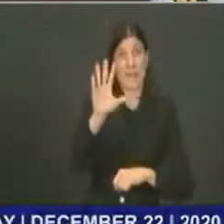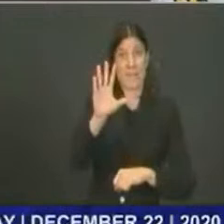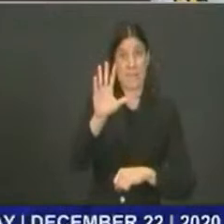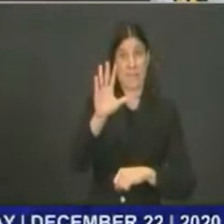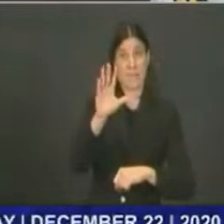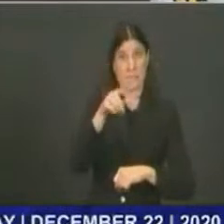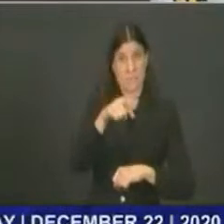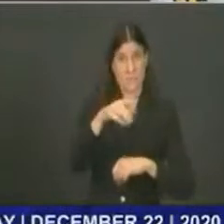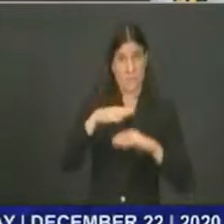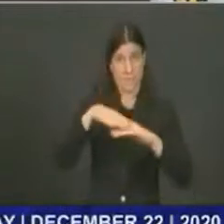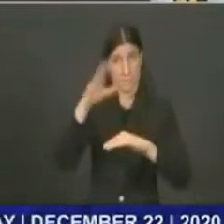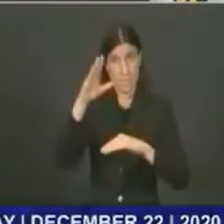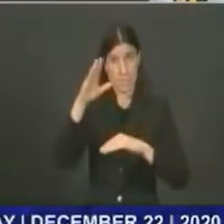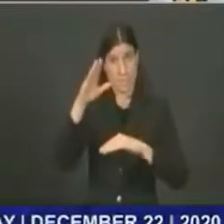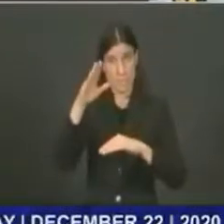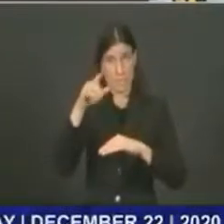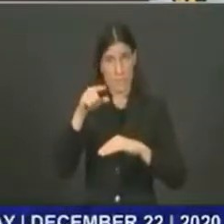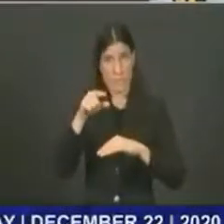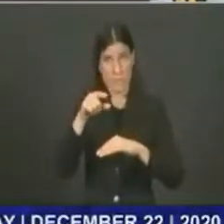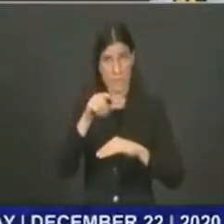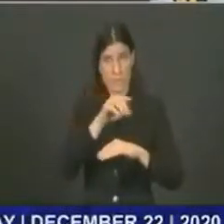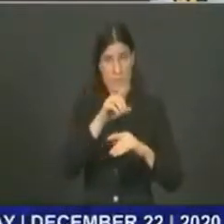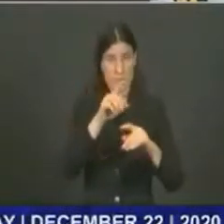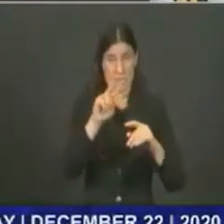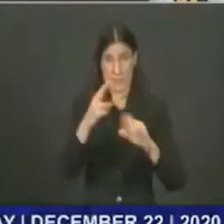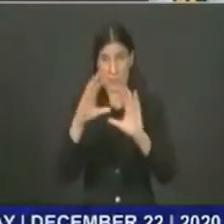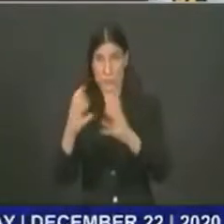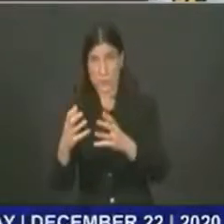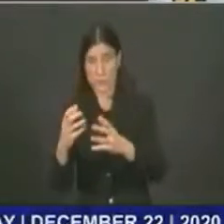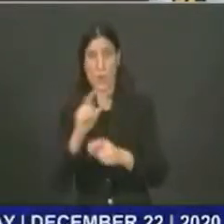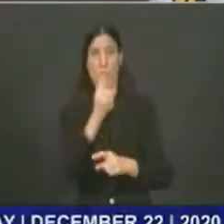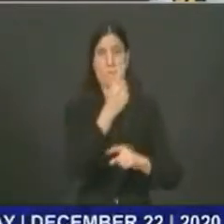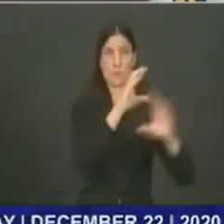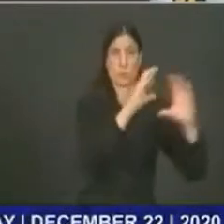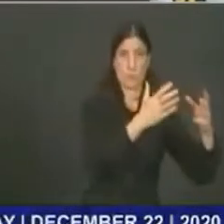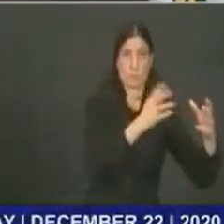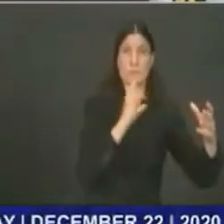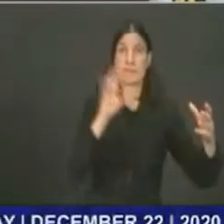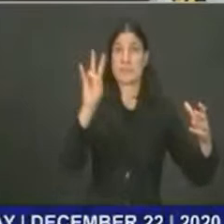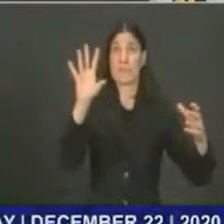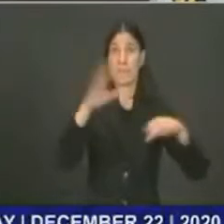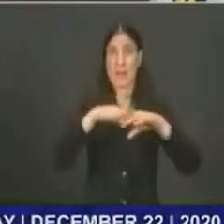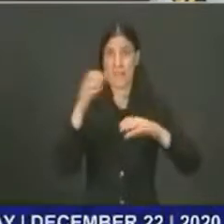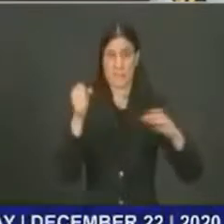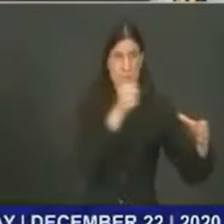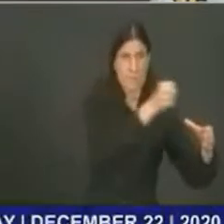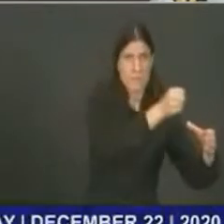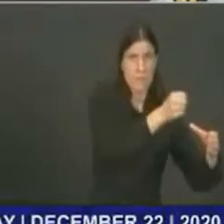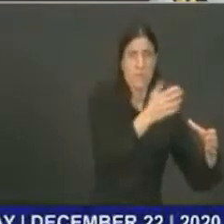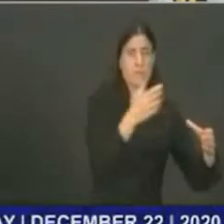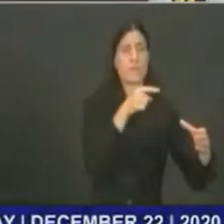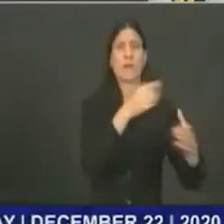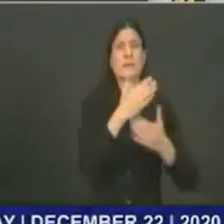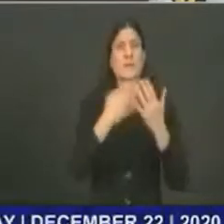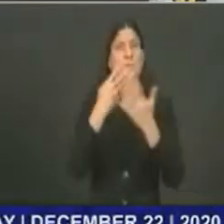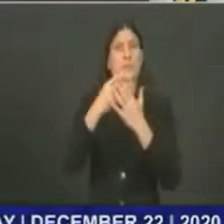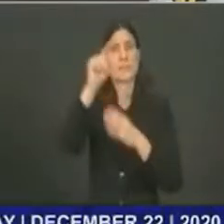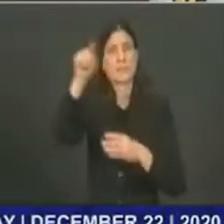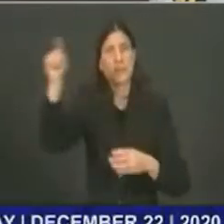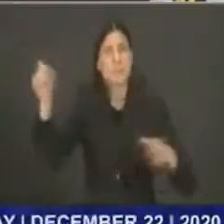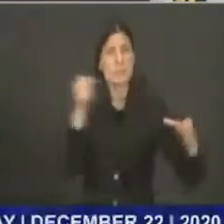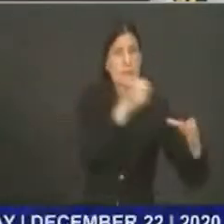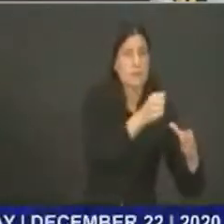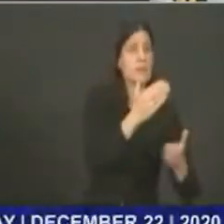are at highest risk, seniors that are in long-term care facilities, the home health aides who are taking care of seniors are all vaccinated